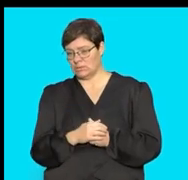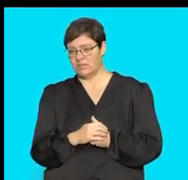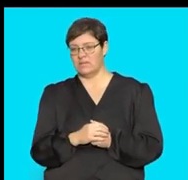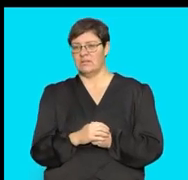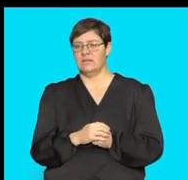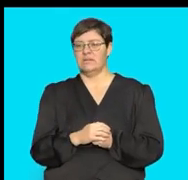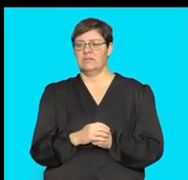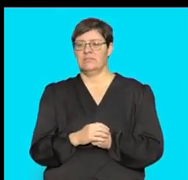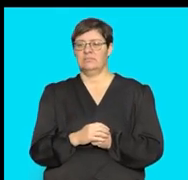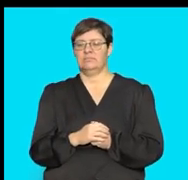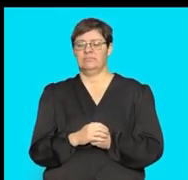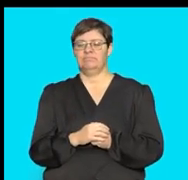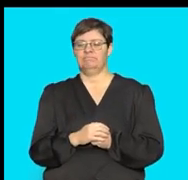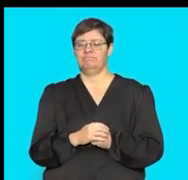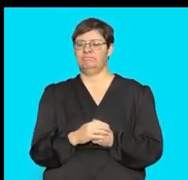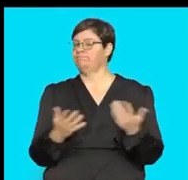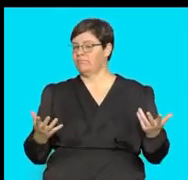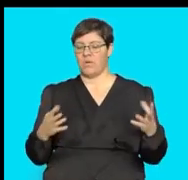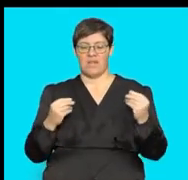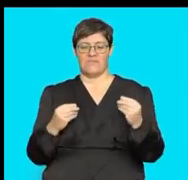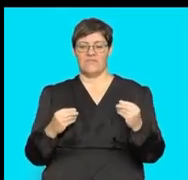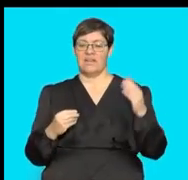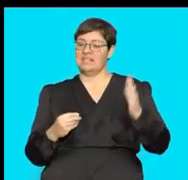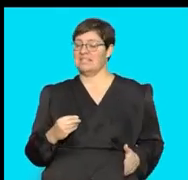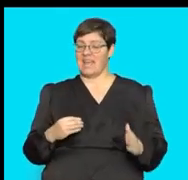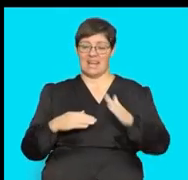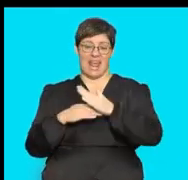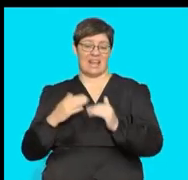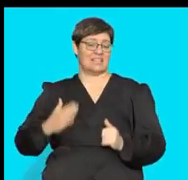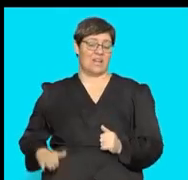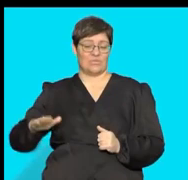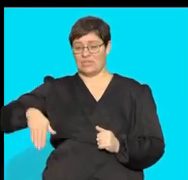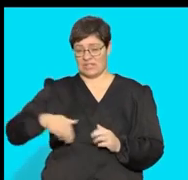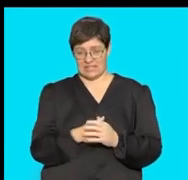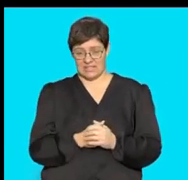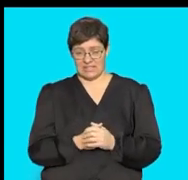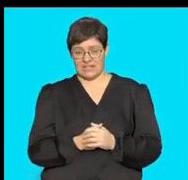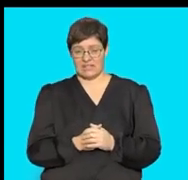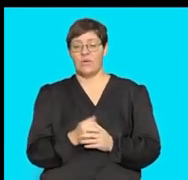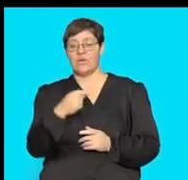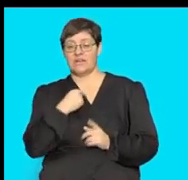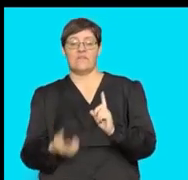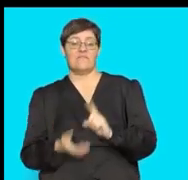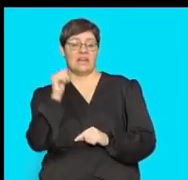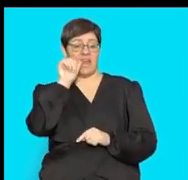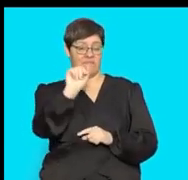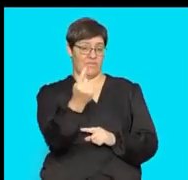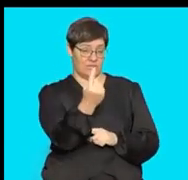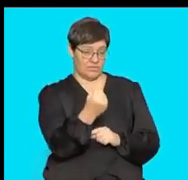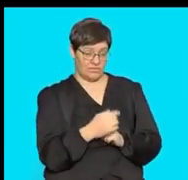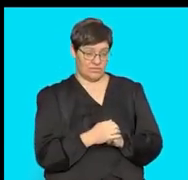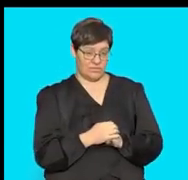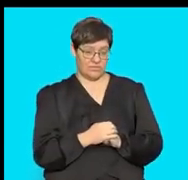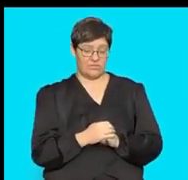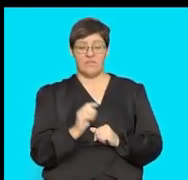again. Remember, we don't have angle side yet. We need to find A first,